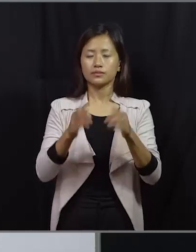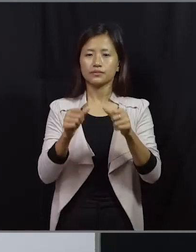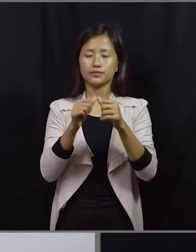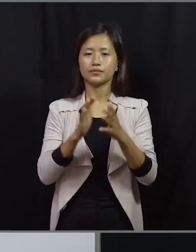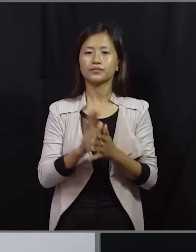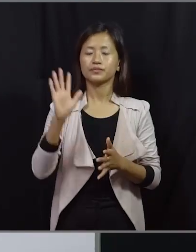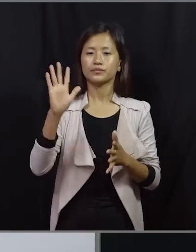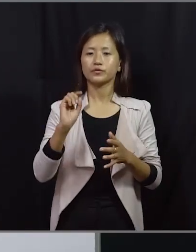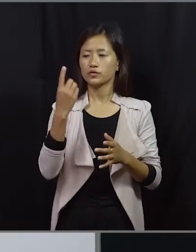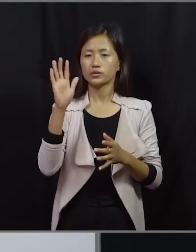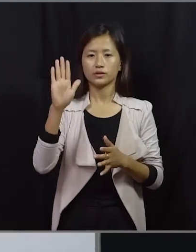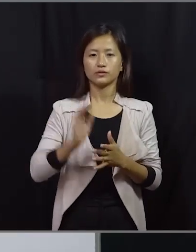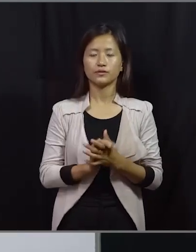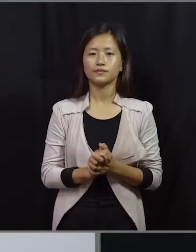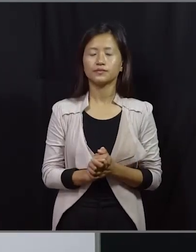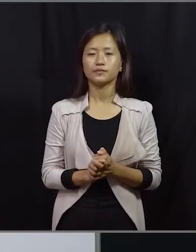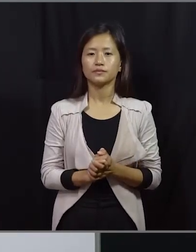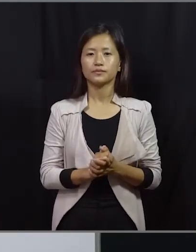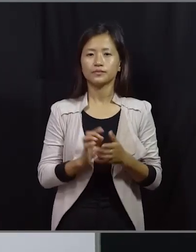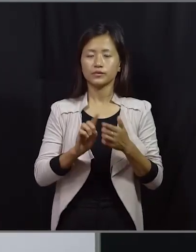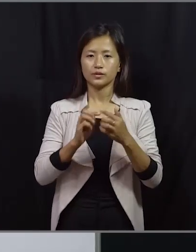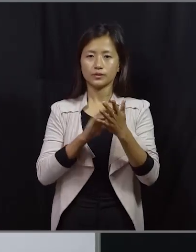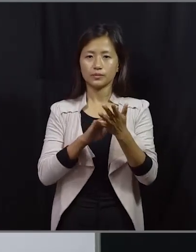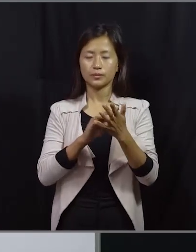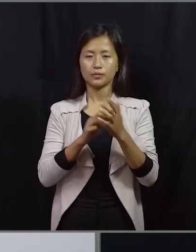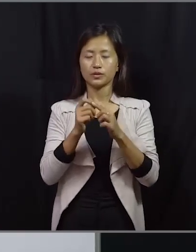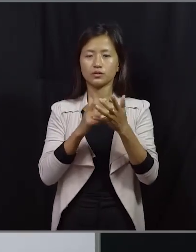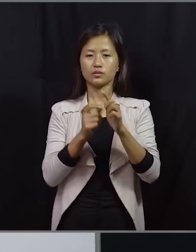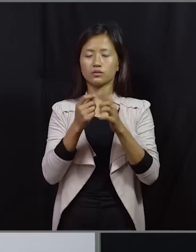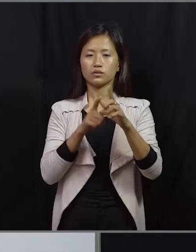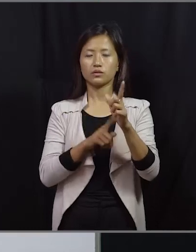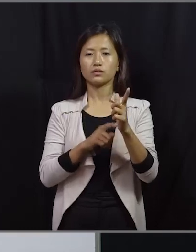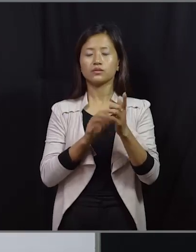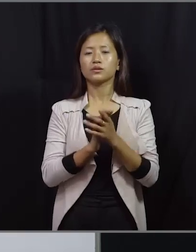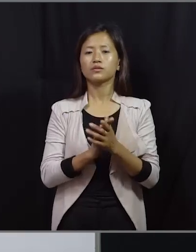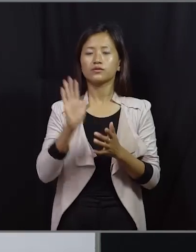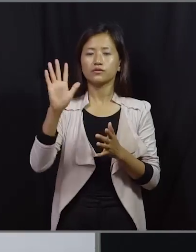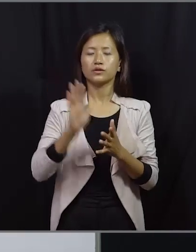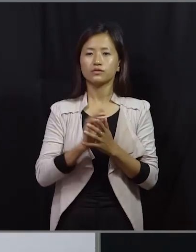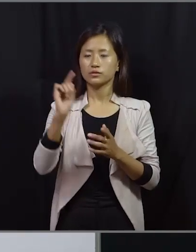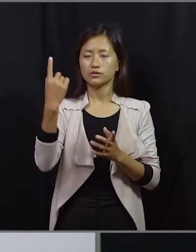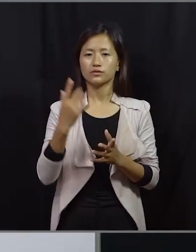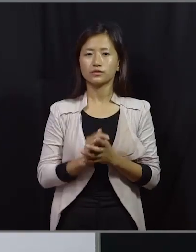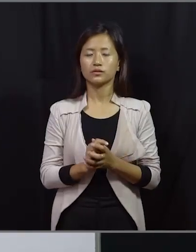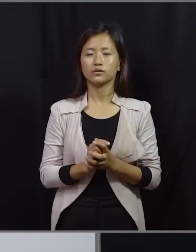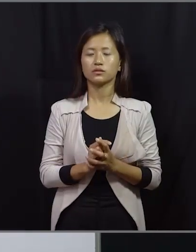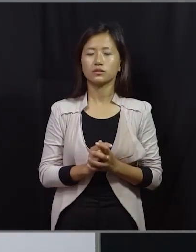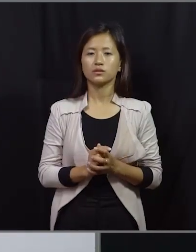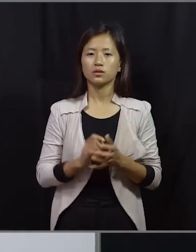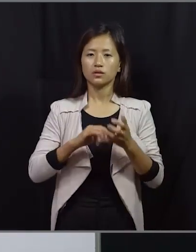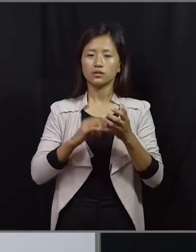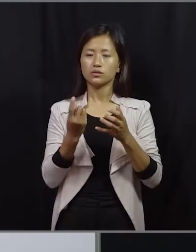know that empty set is a subset of every set, therefore phi will be the first